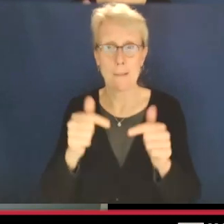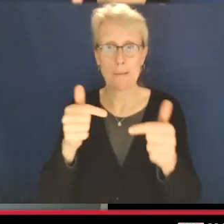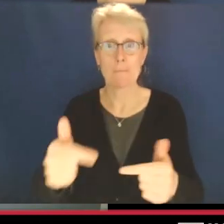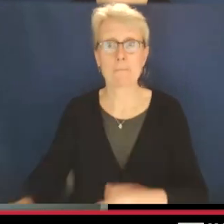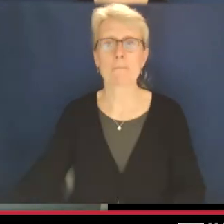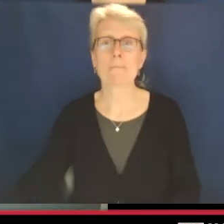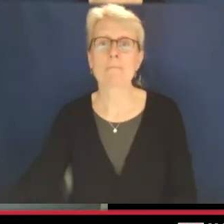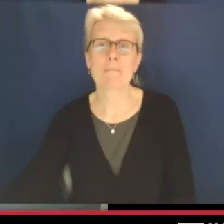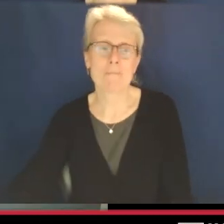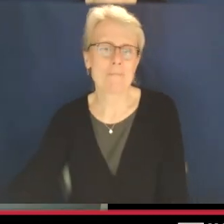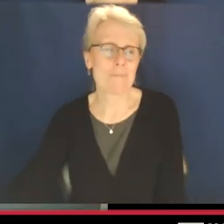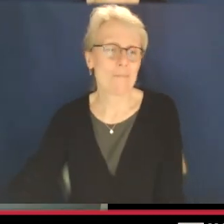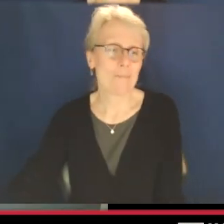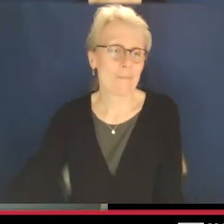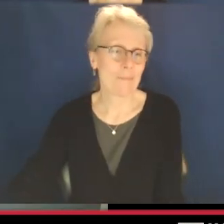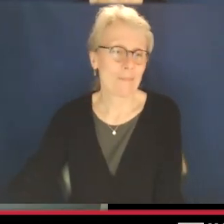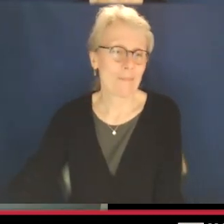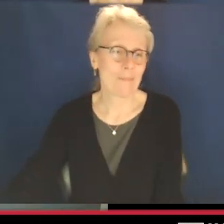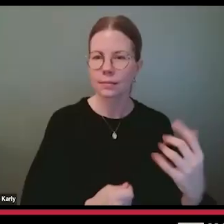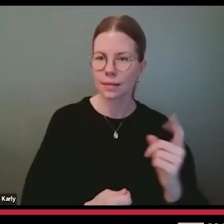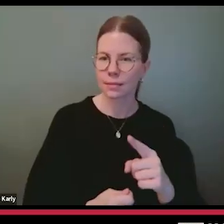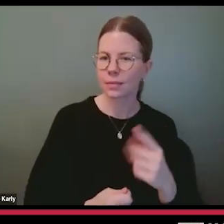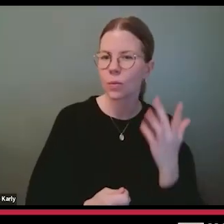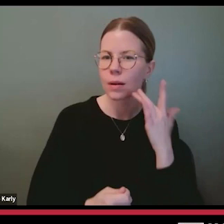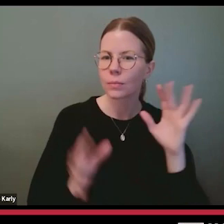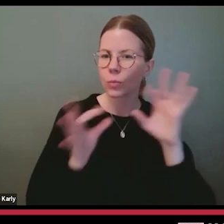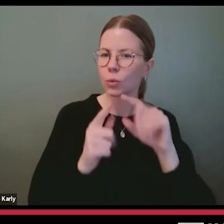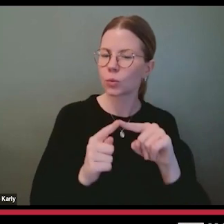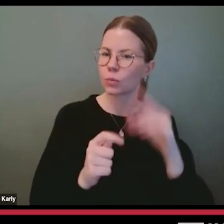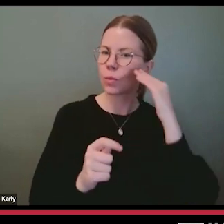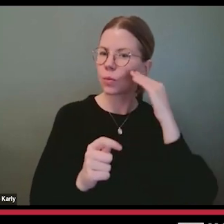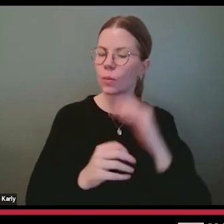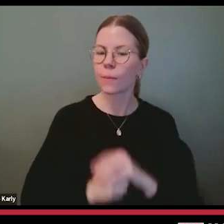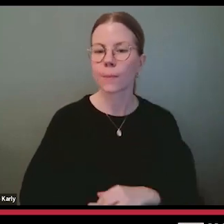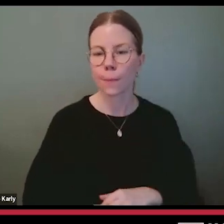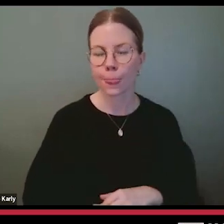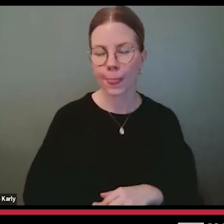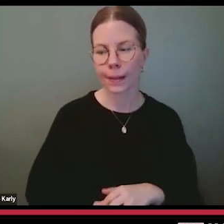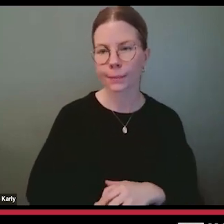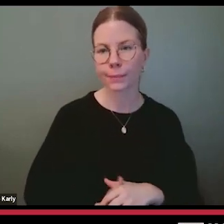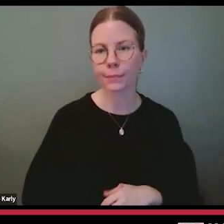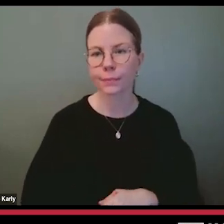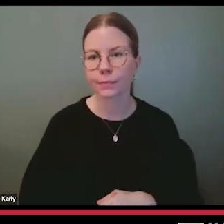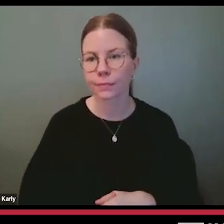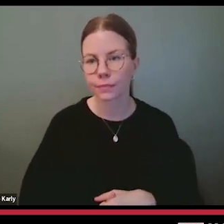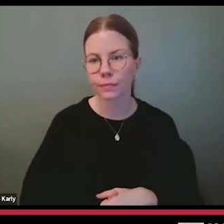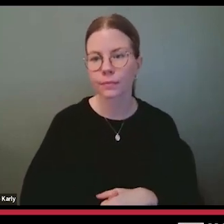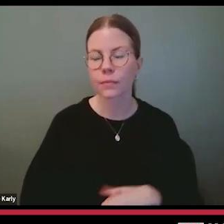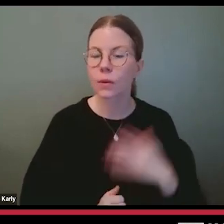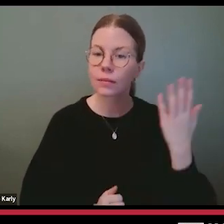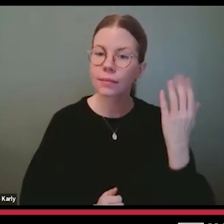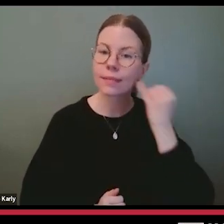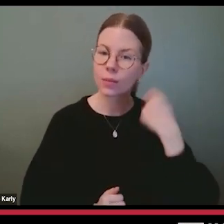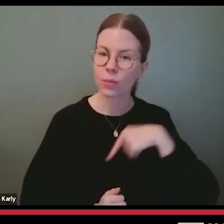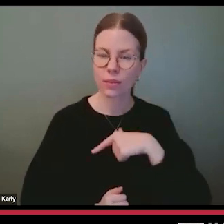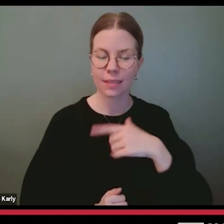Why is it important? Well, I think that knowing what animals are reservoirs of things